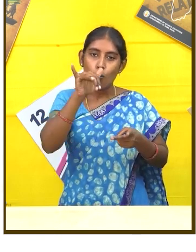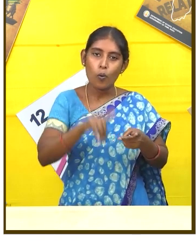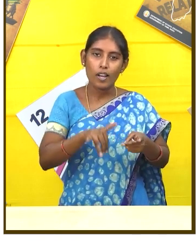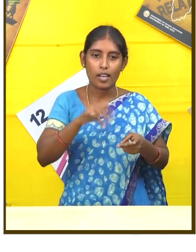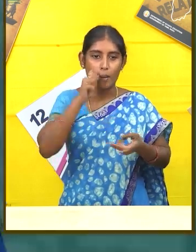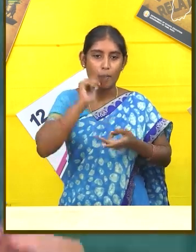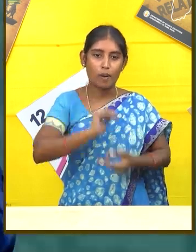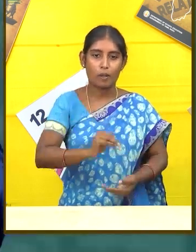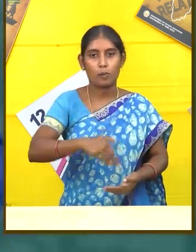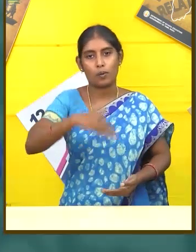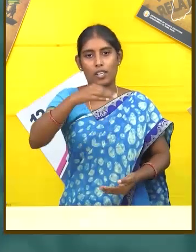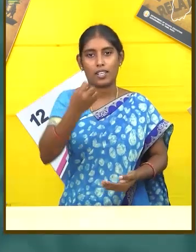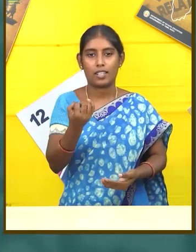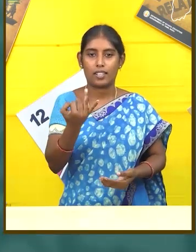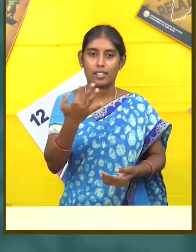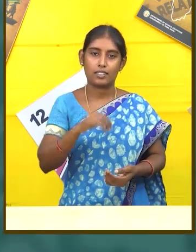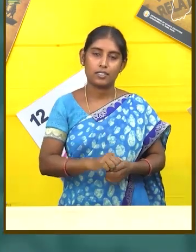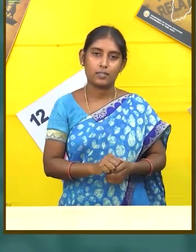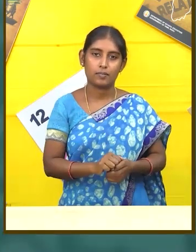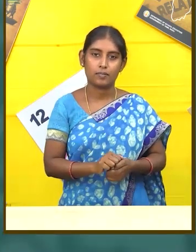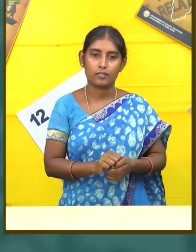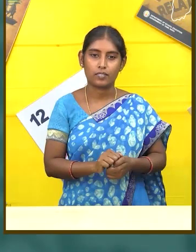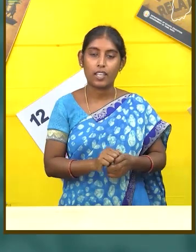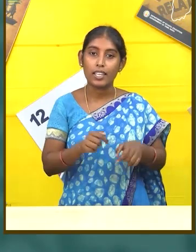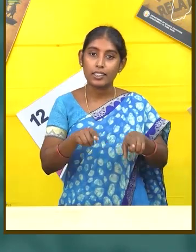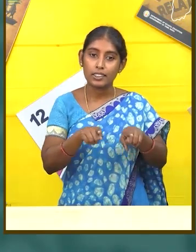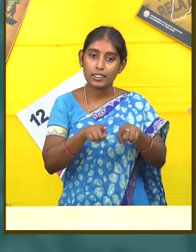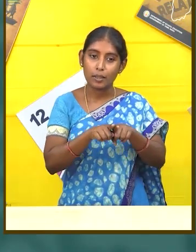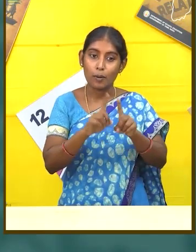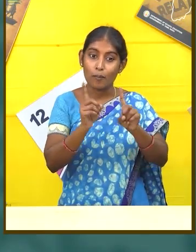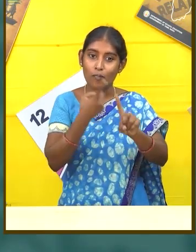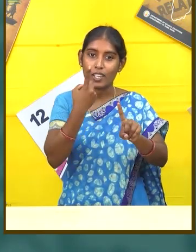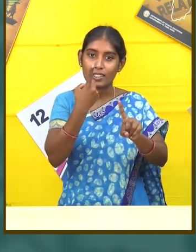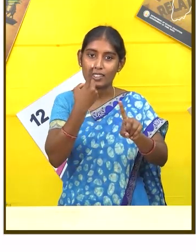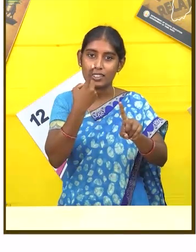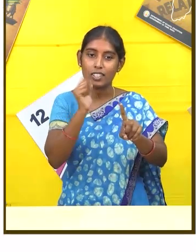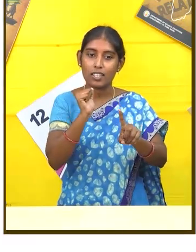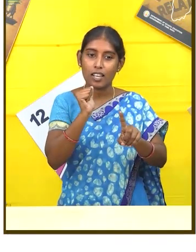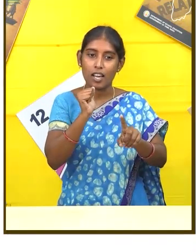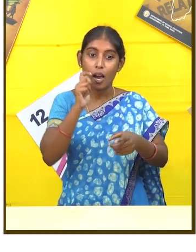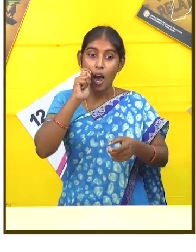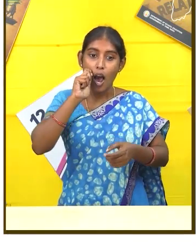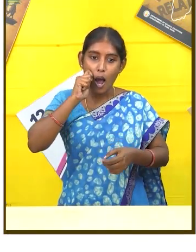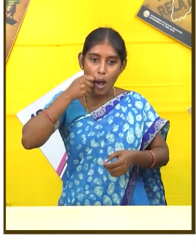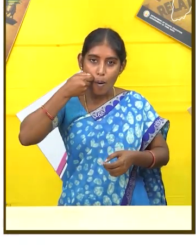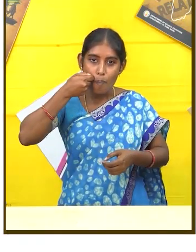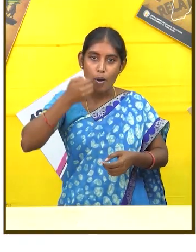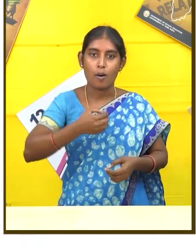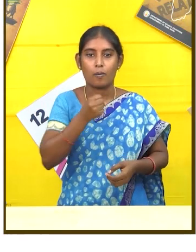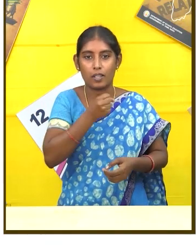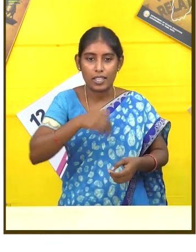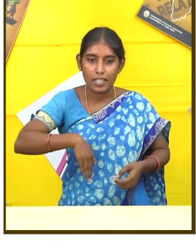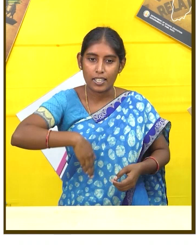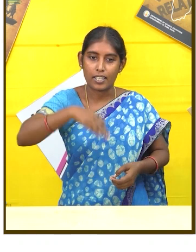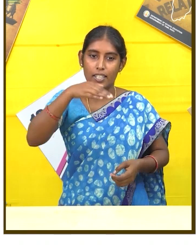y. What is the first information given? Father's age 6 times. So, how can we write? Father's age